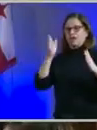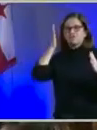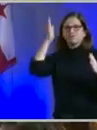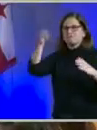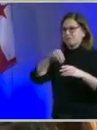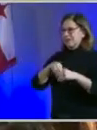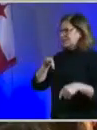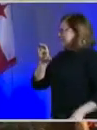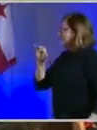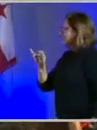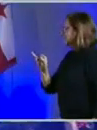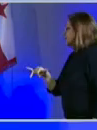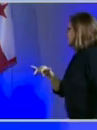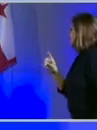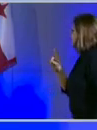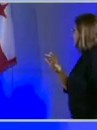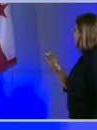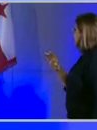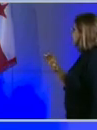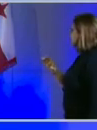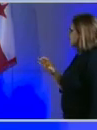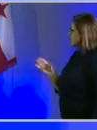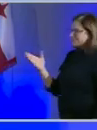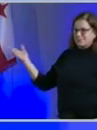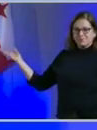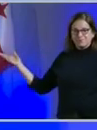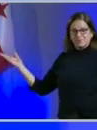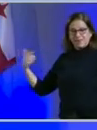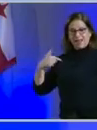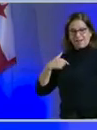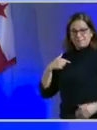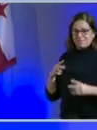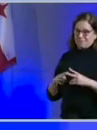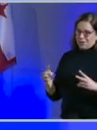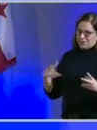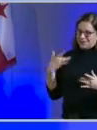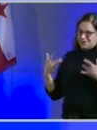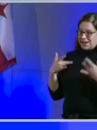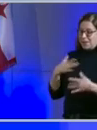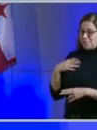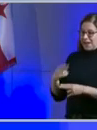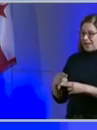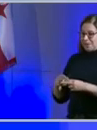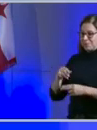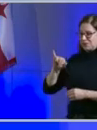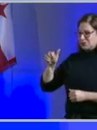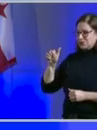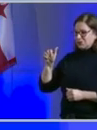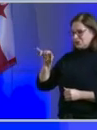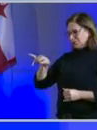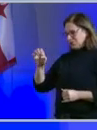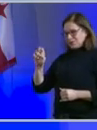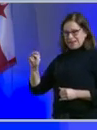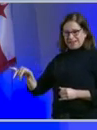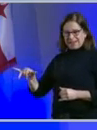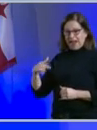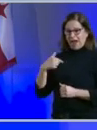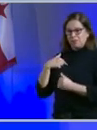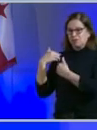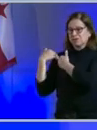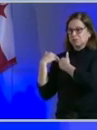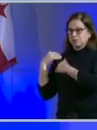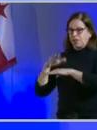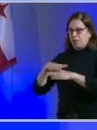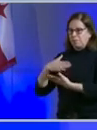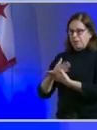We're really excited to have you here tonight. My name is Jenny Reed, and I'm the Mayor's Director of Budget and Performance Management. And